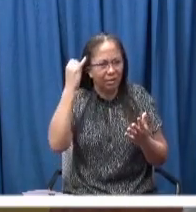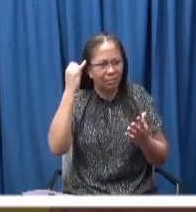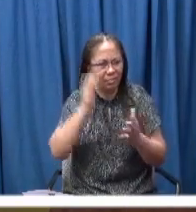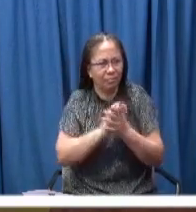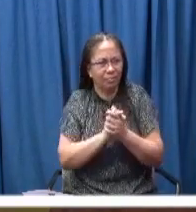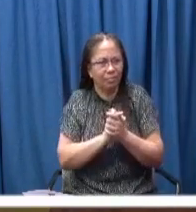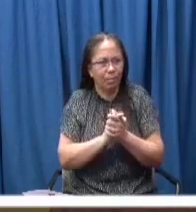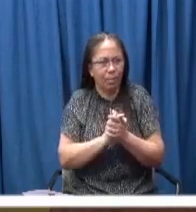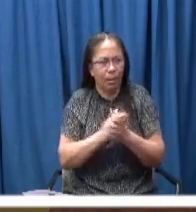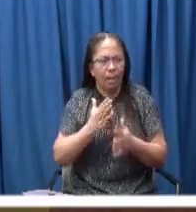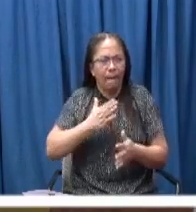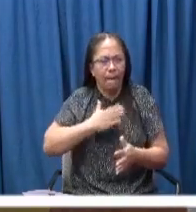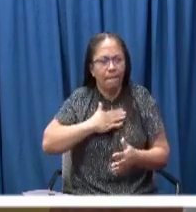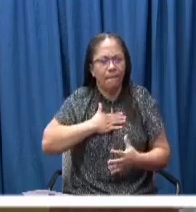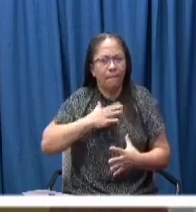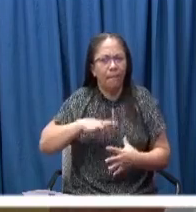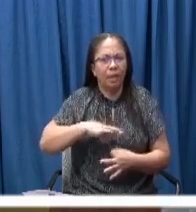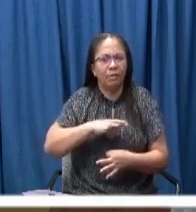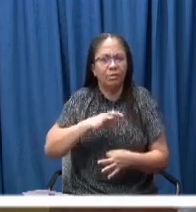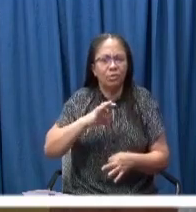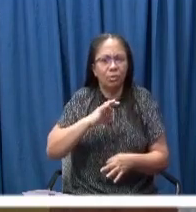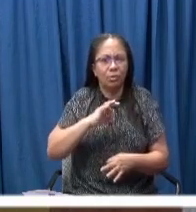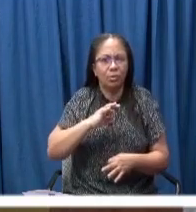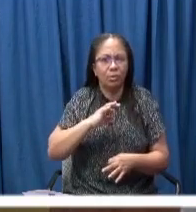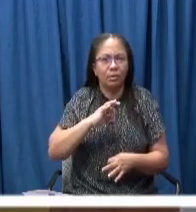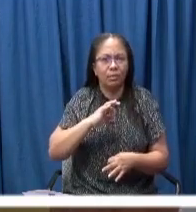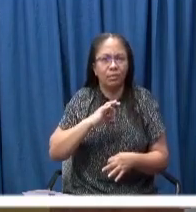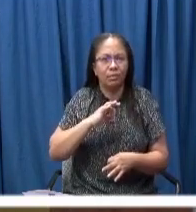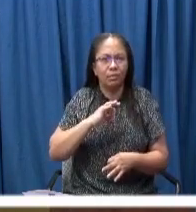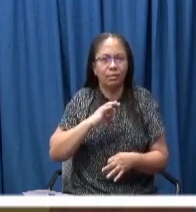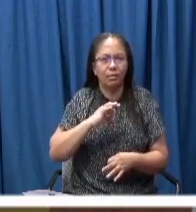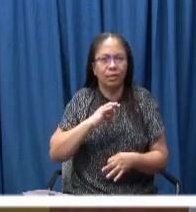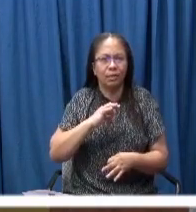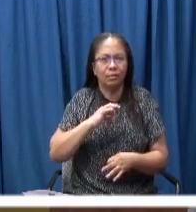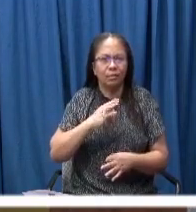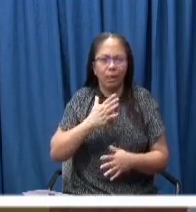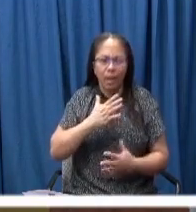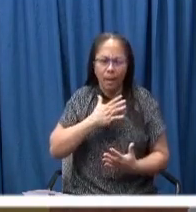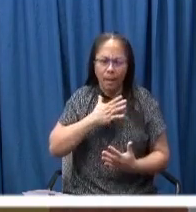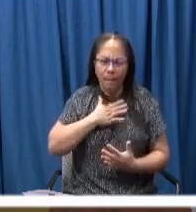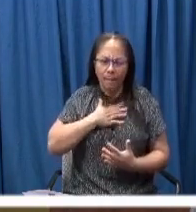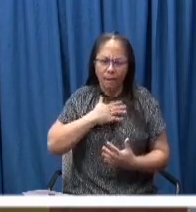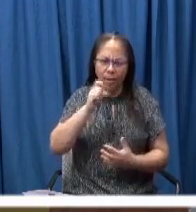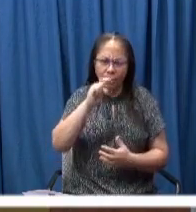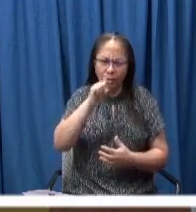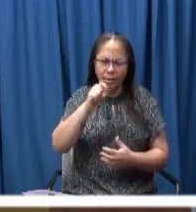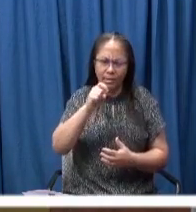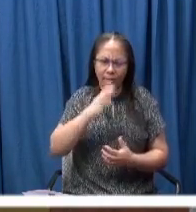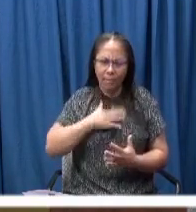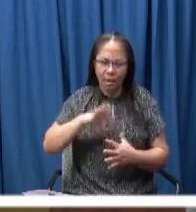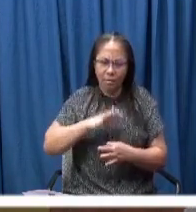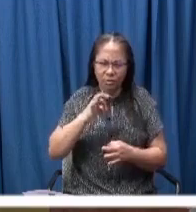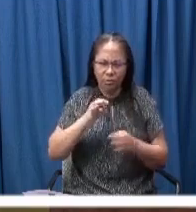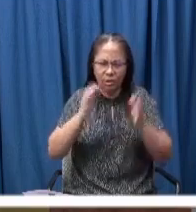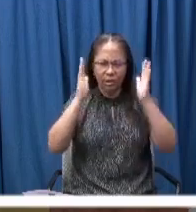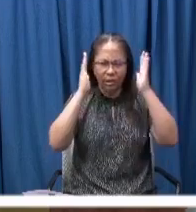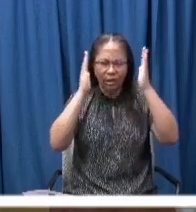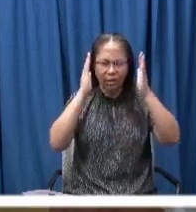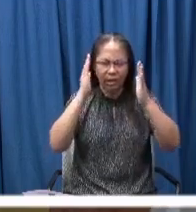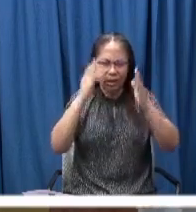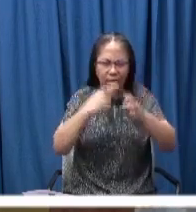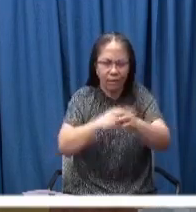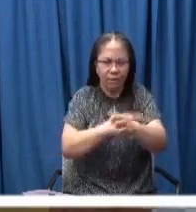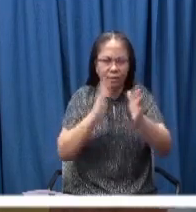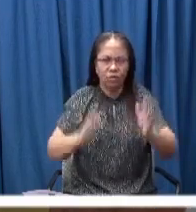soul, does my soul hear the voice of the shepherd? He says